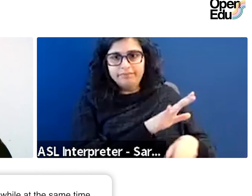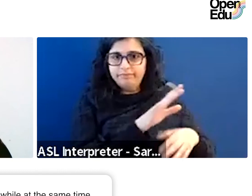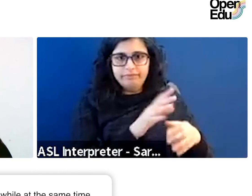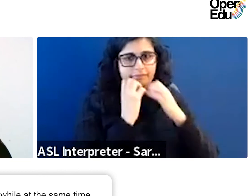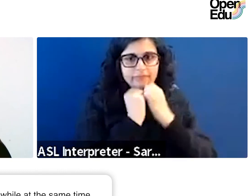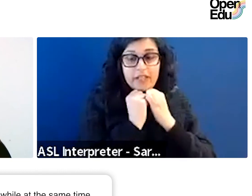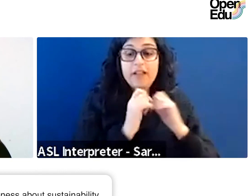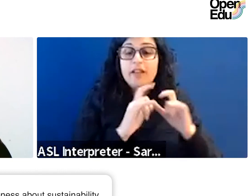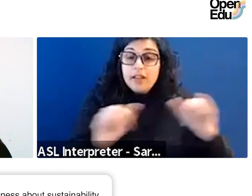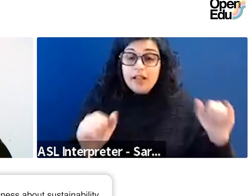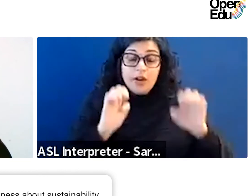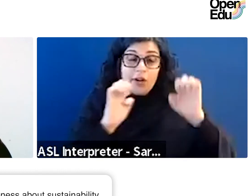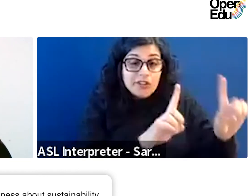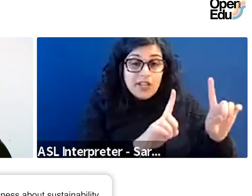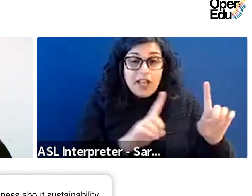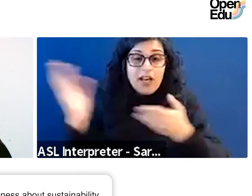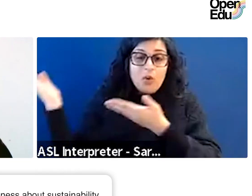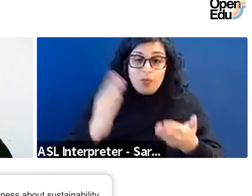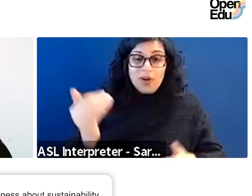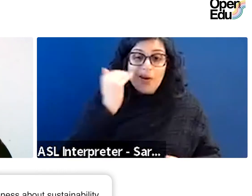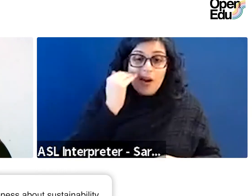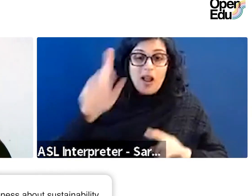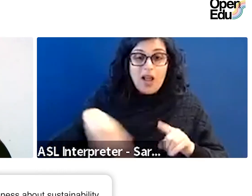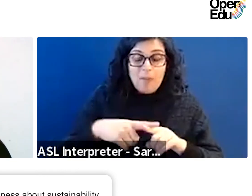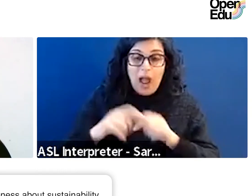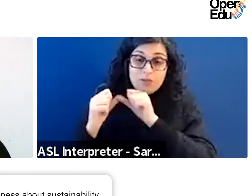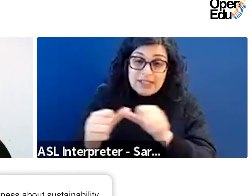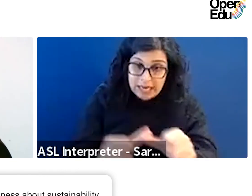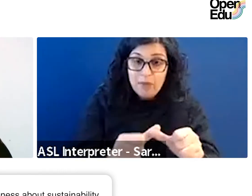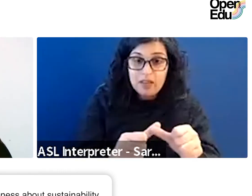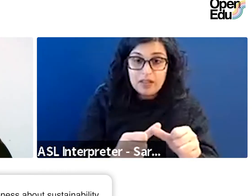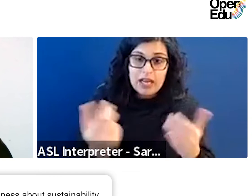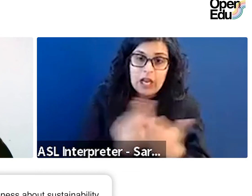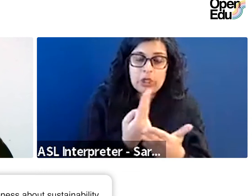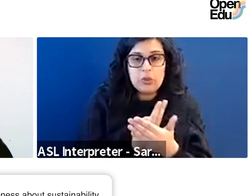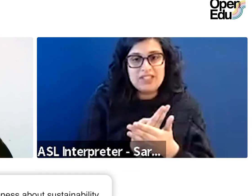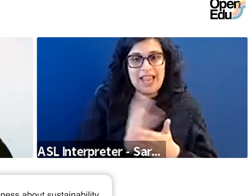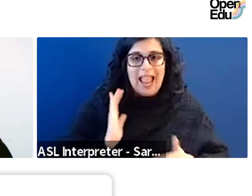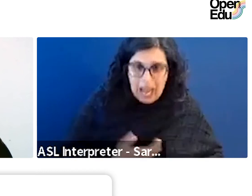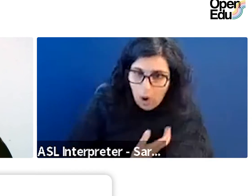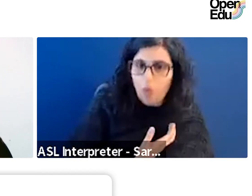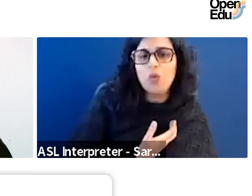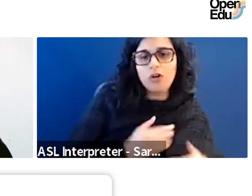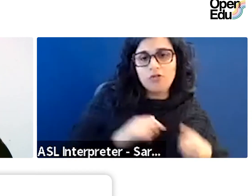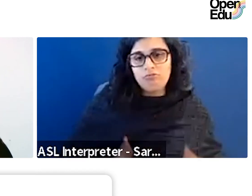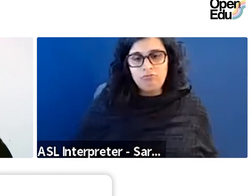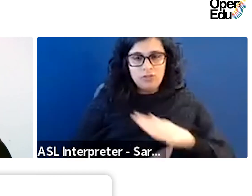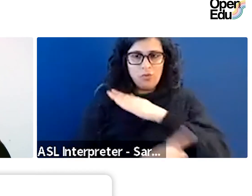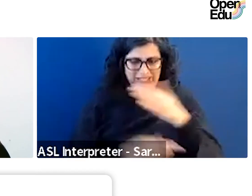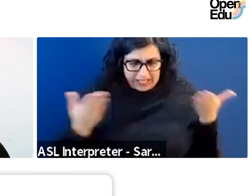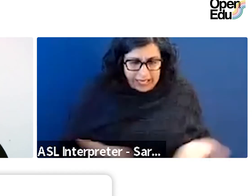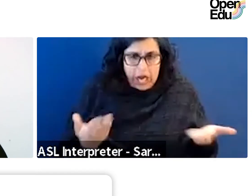we're educating and bringing awareness about sustainability and using our own textile waste that's here right in